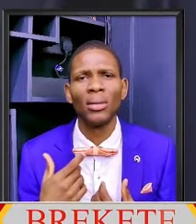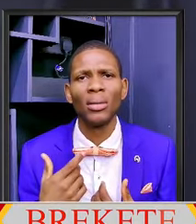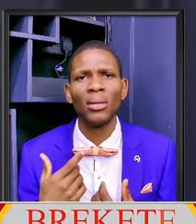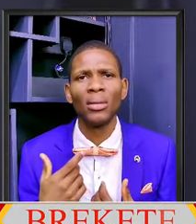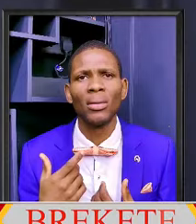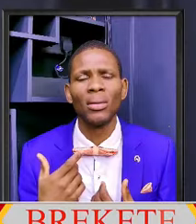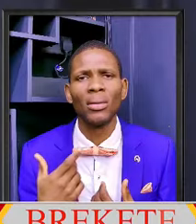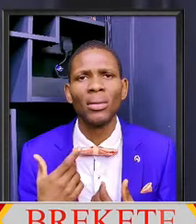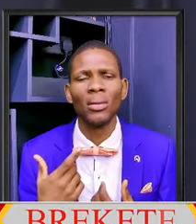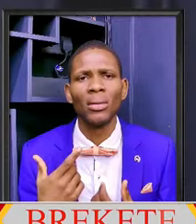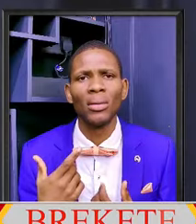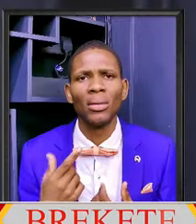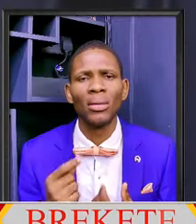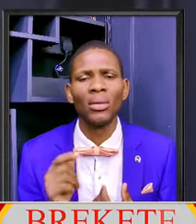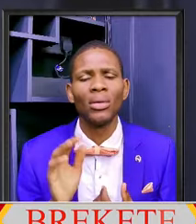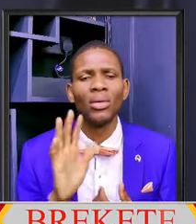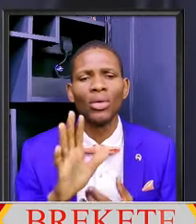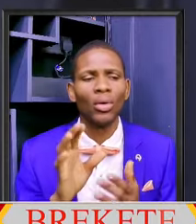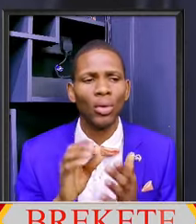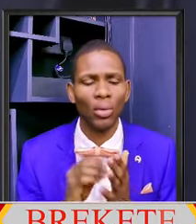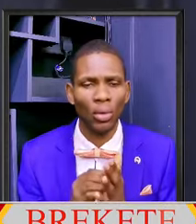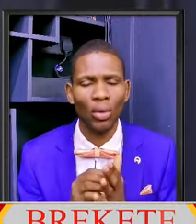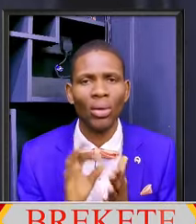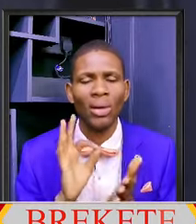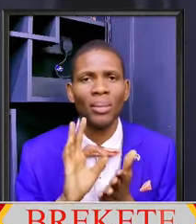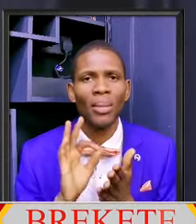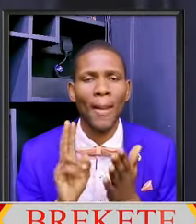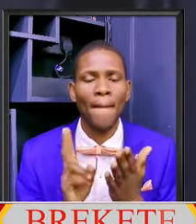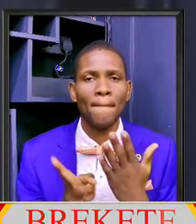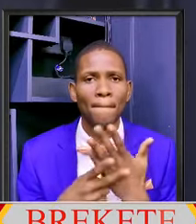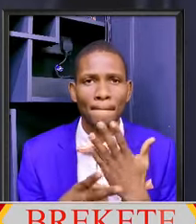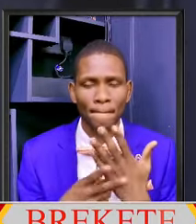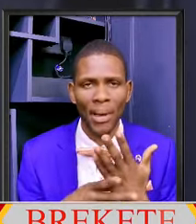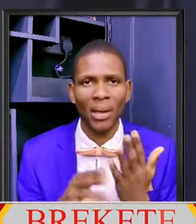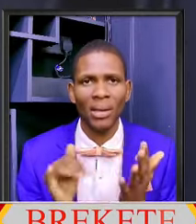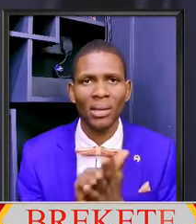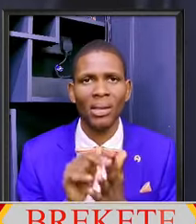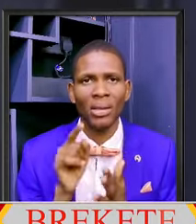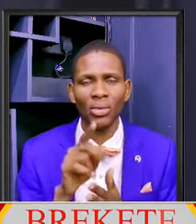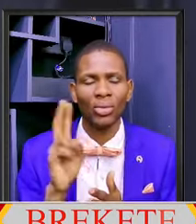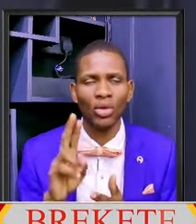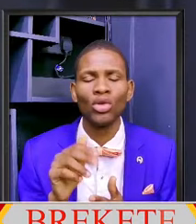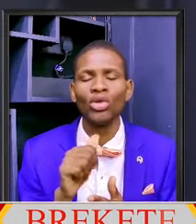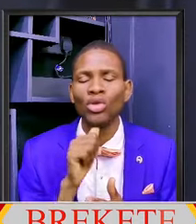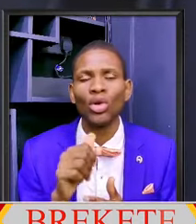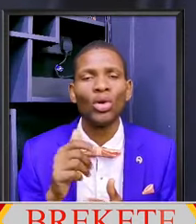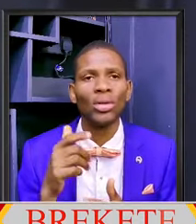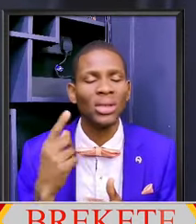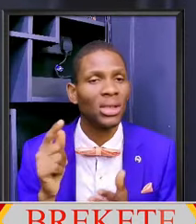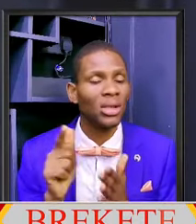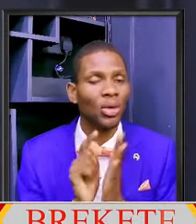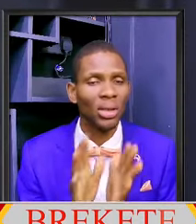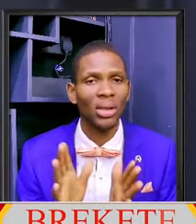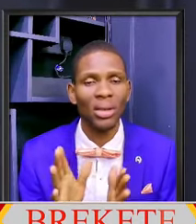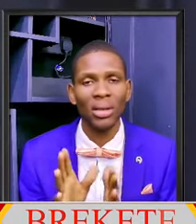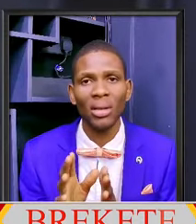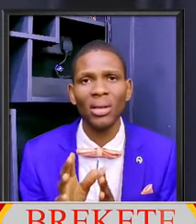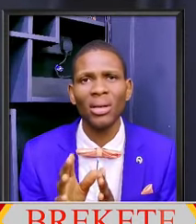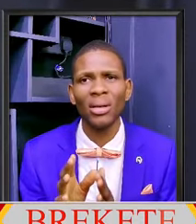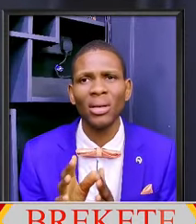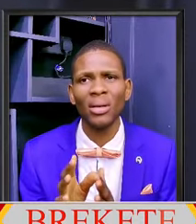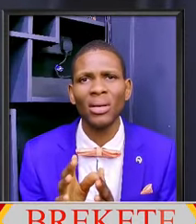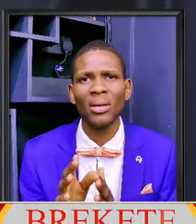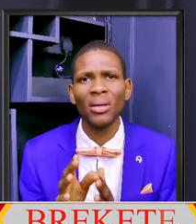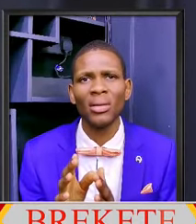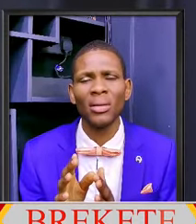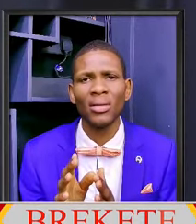my president. No, your own account, your own bank where you they operate, not be their own account.